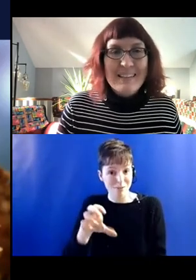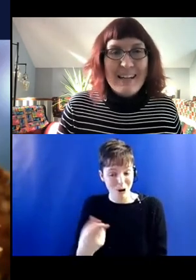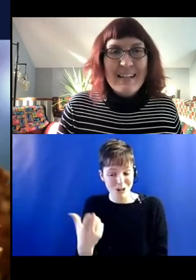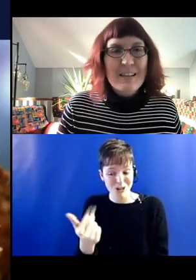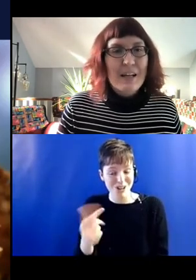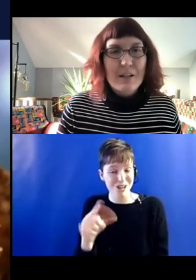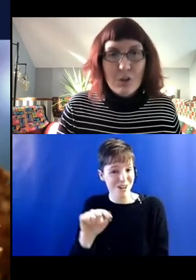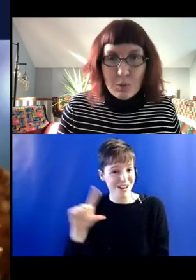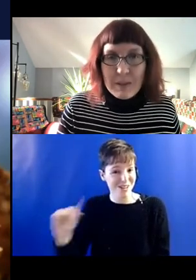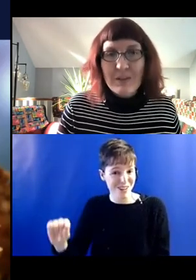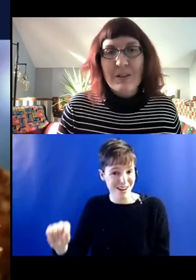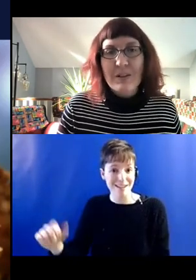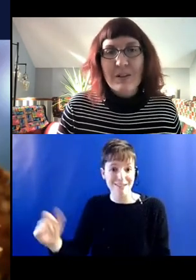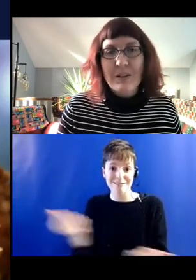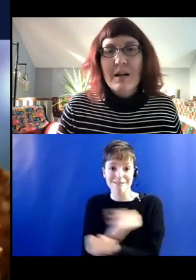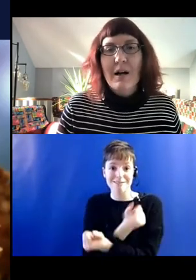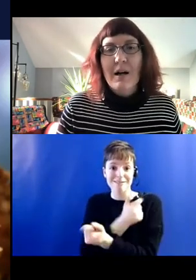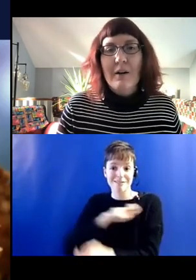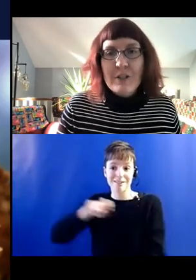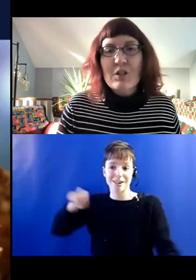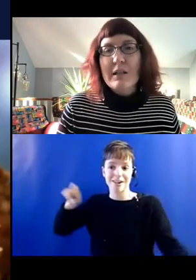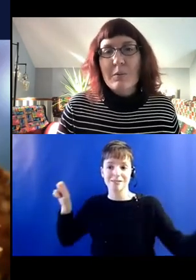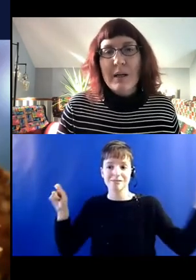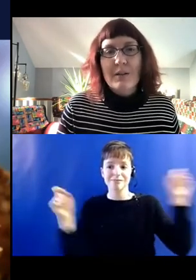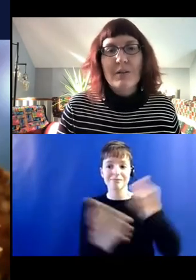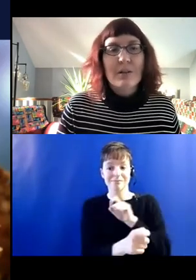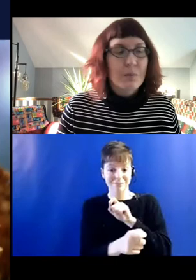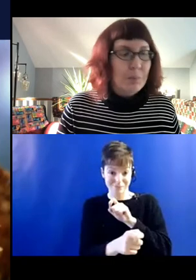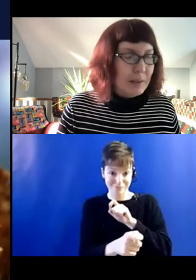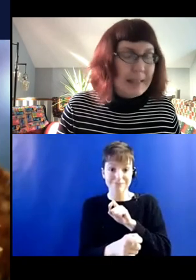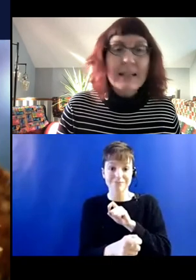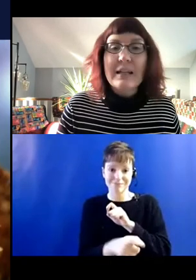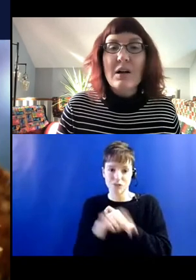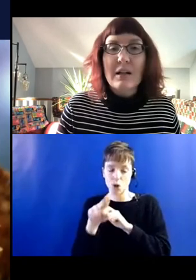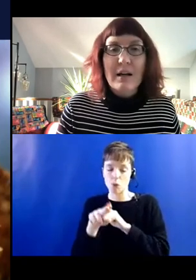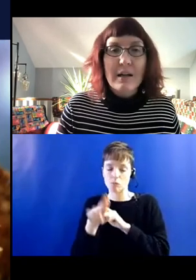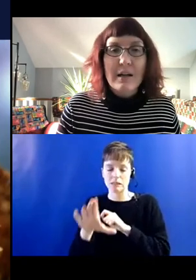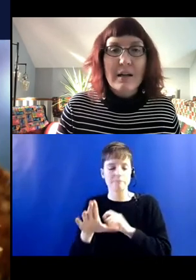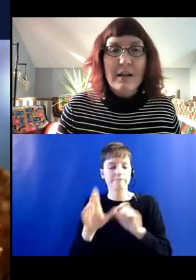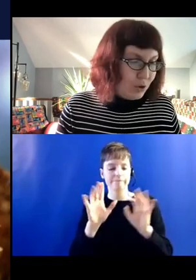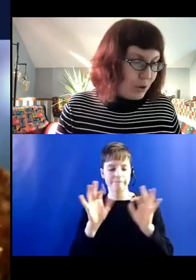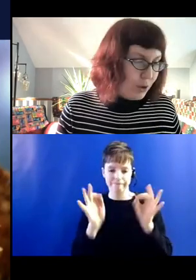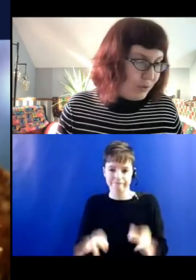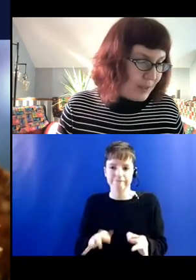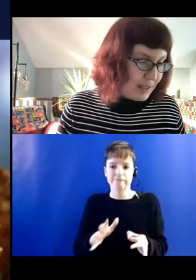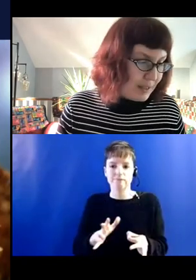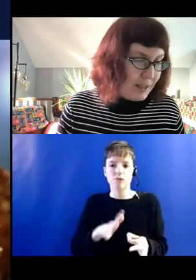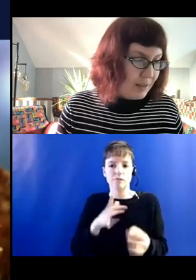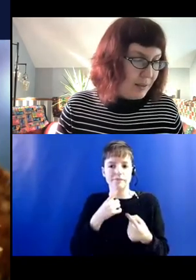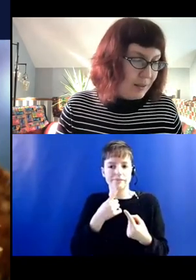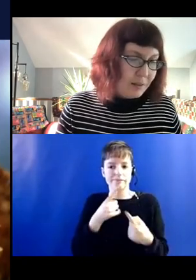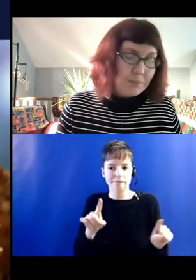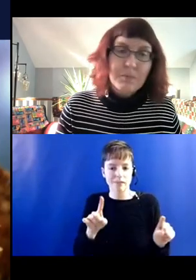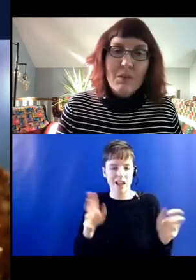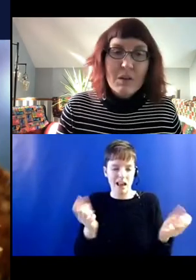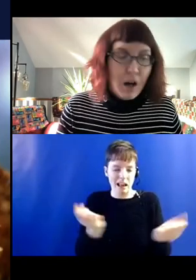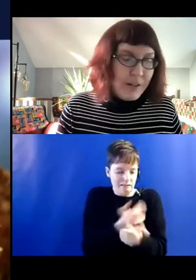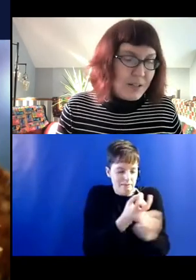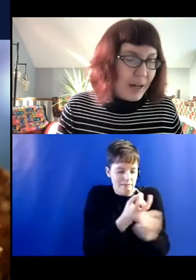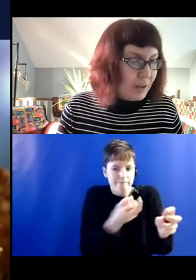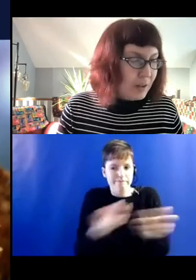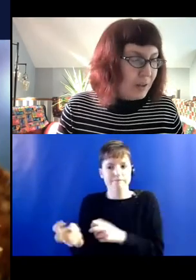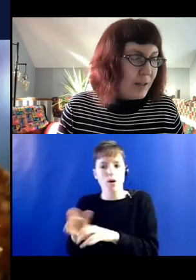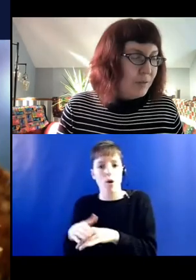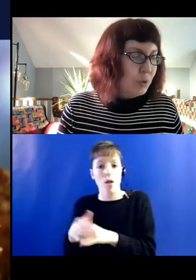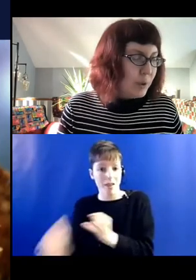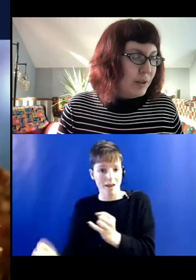the day that UBC officially went completely online due to COVID-19. Our